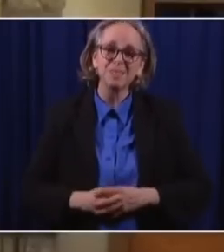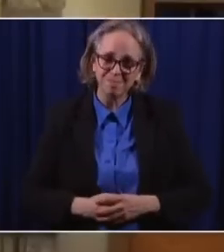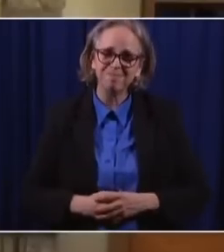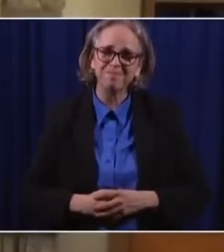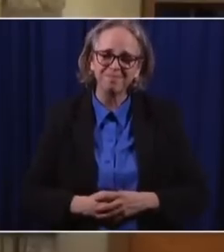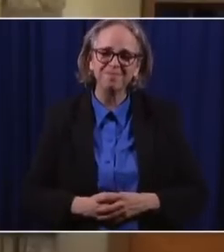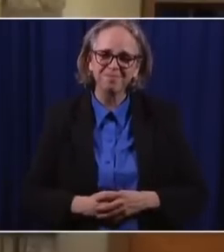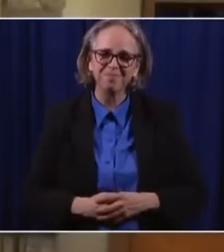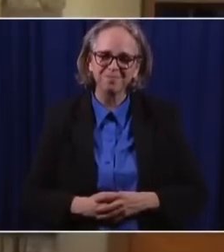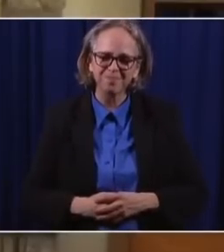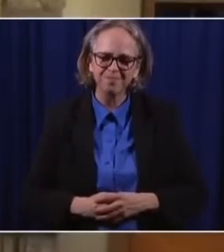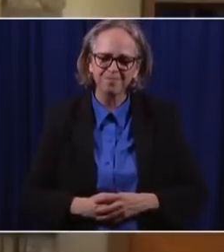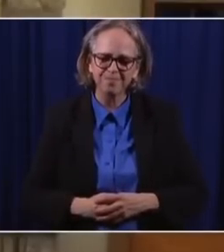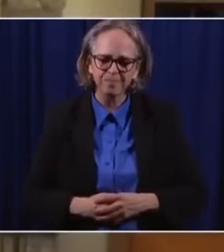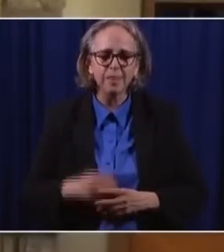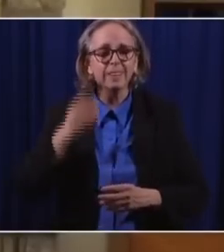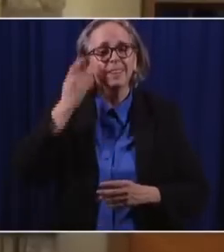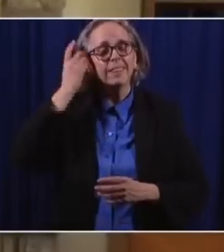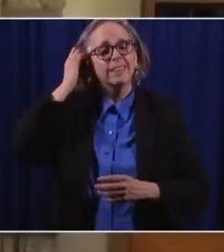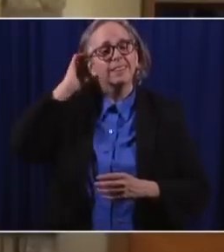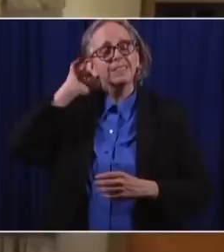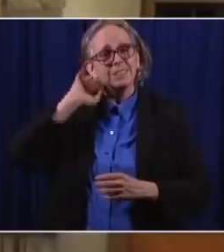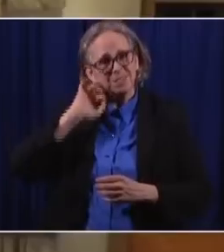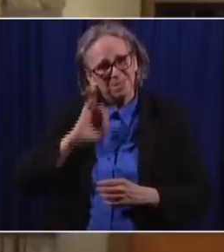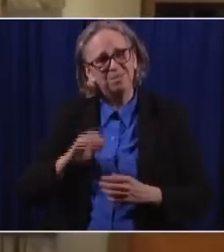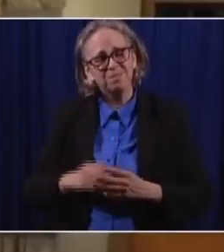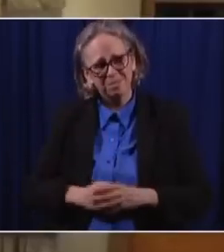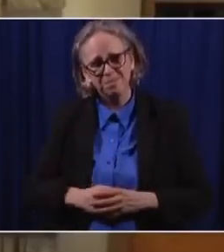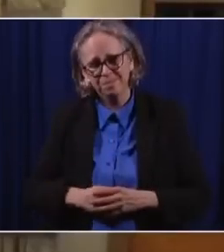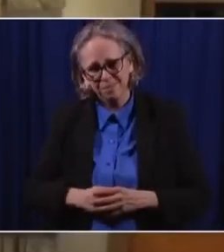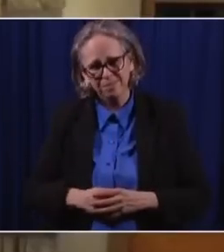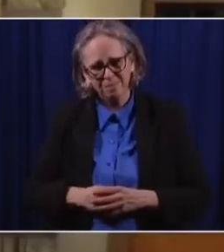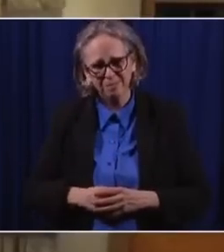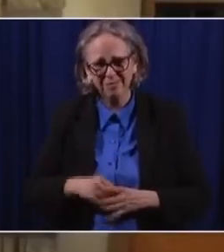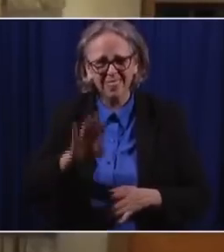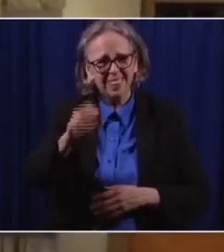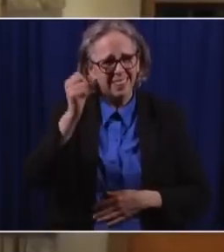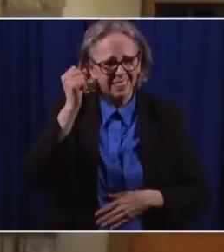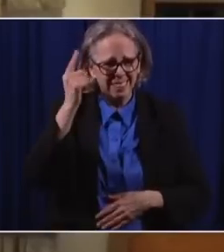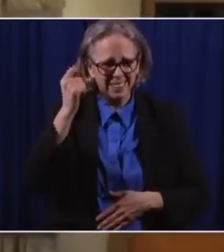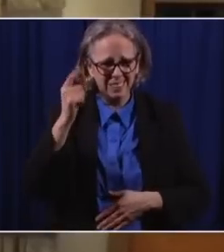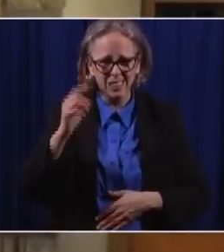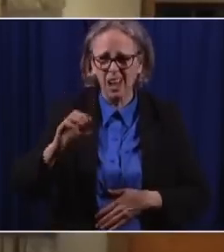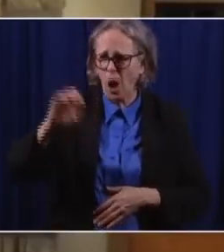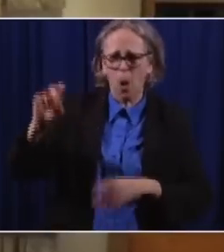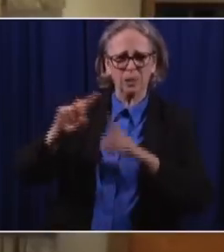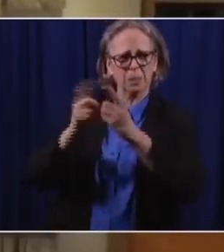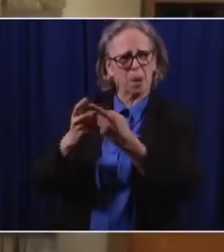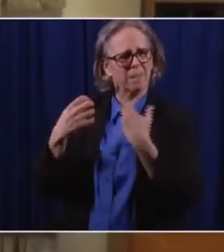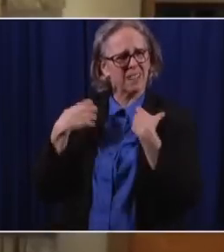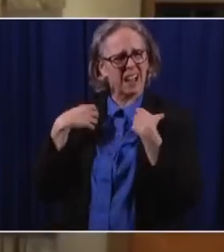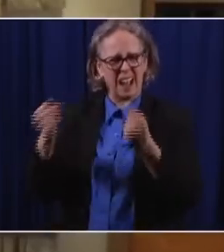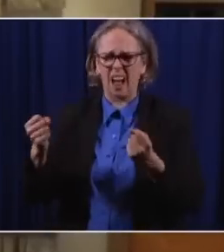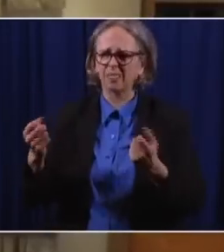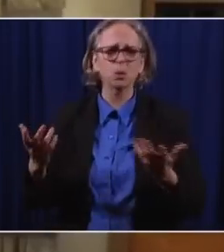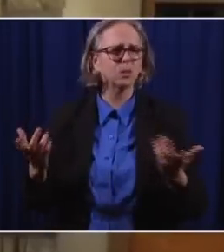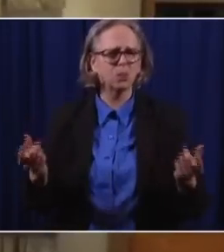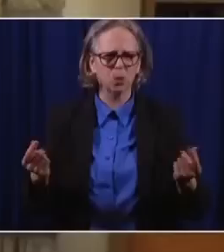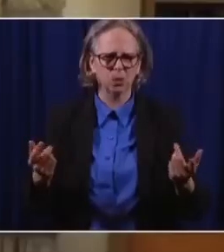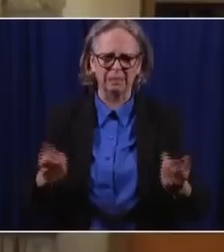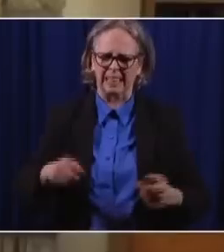Having a physician with medical and scientific expertise at the Ohio Department of Health is vital. And we do